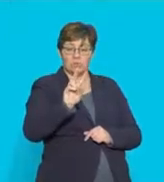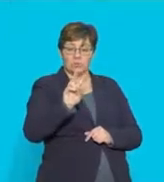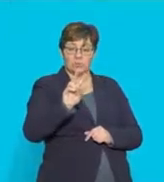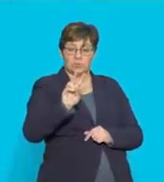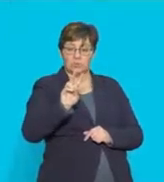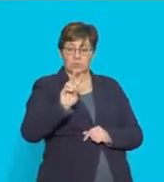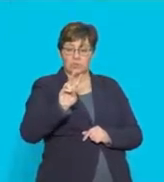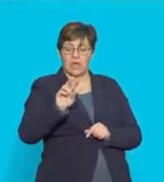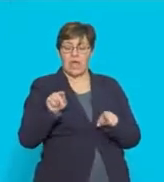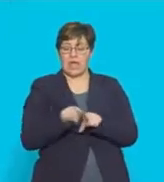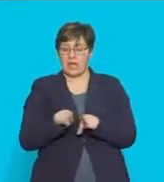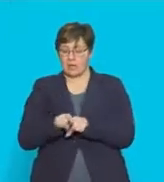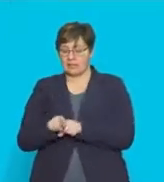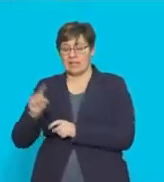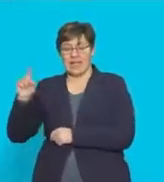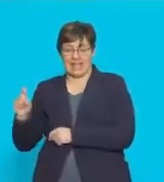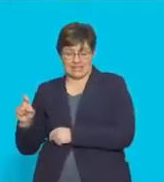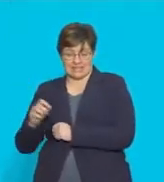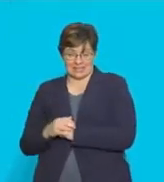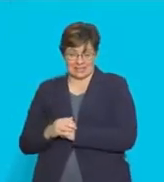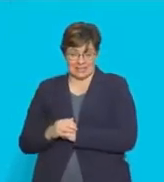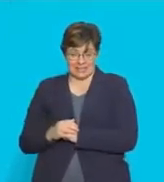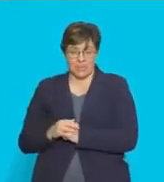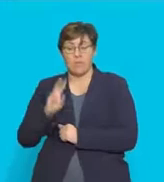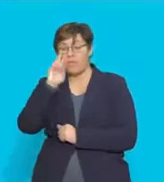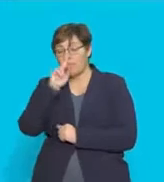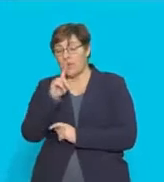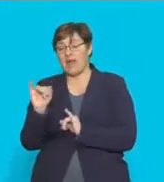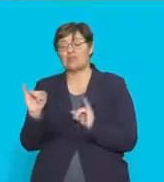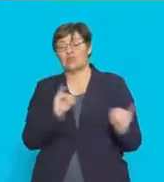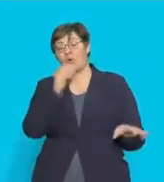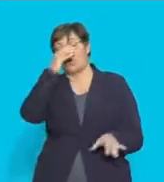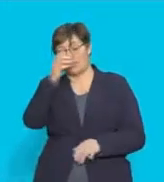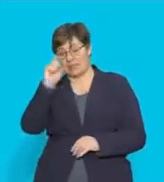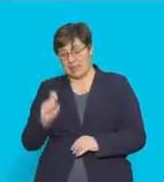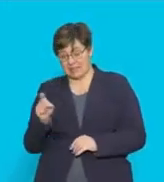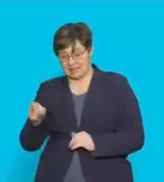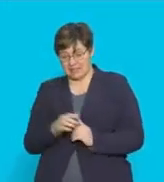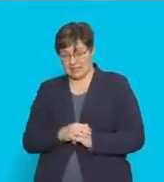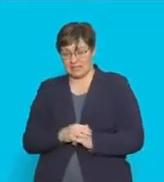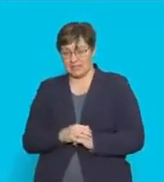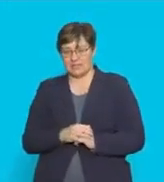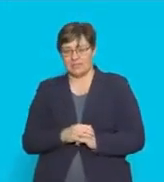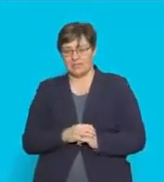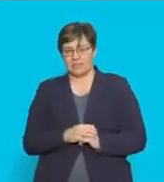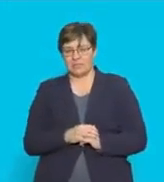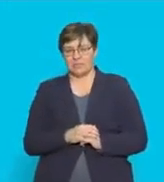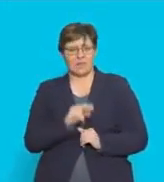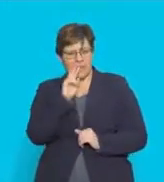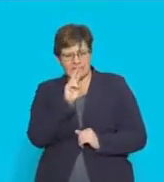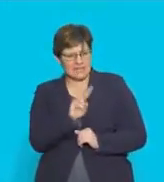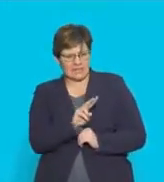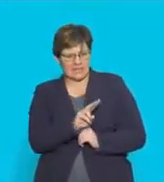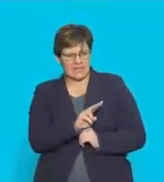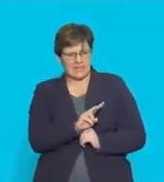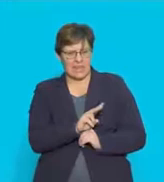0,23546 is equals to x, right? Remember I said you introduce the concept of x. But now, do you see that